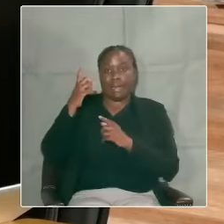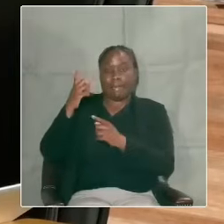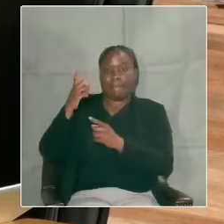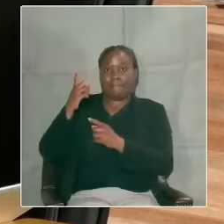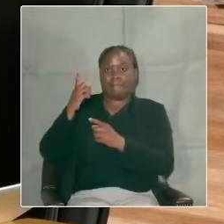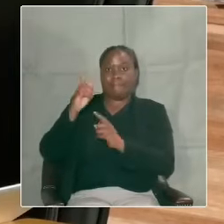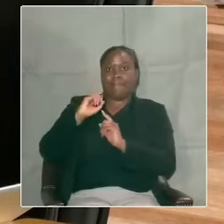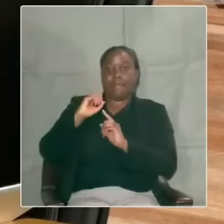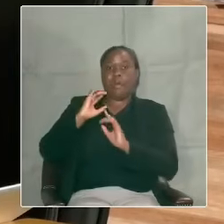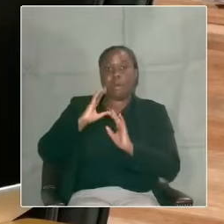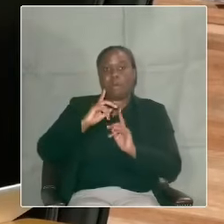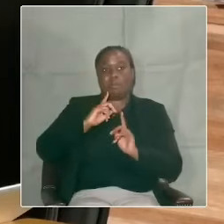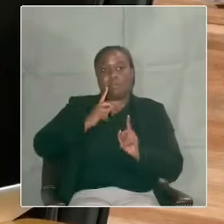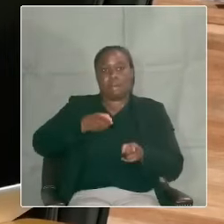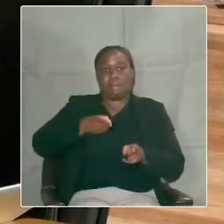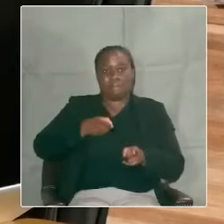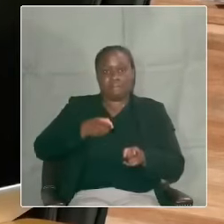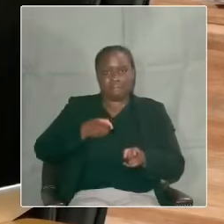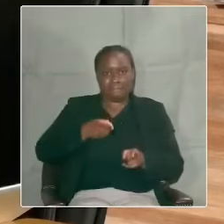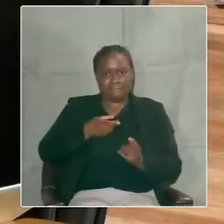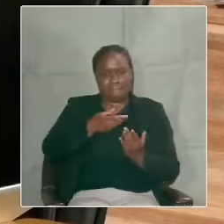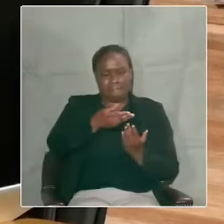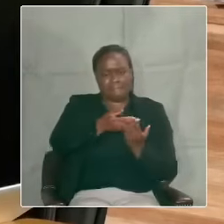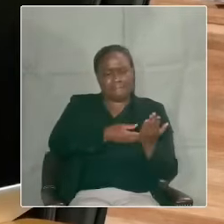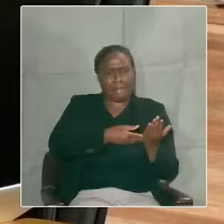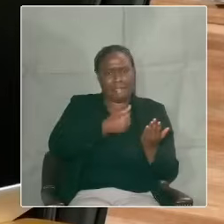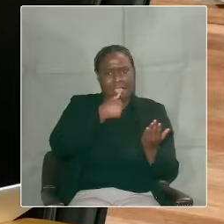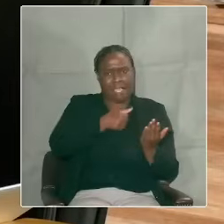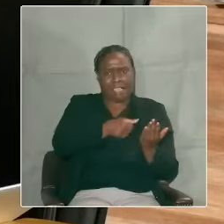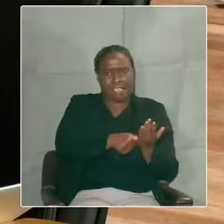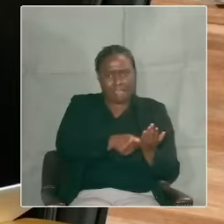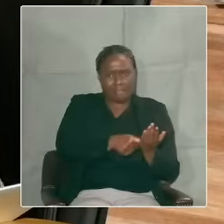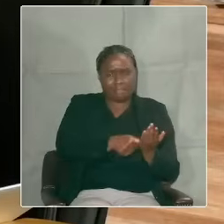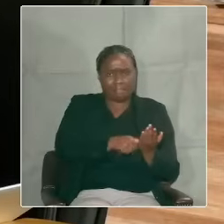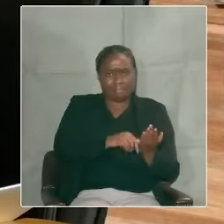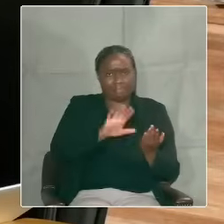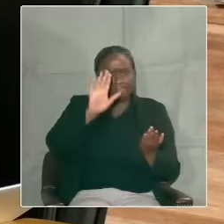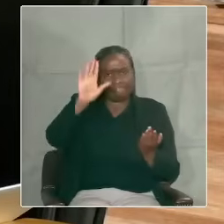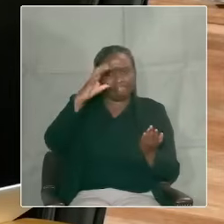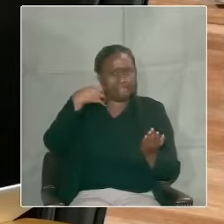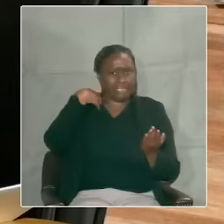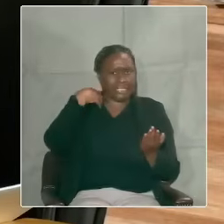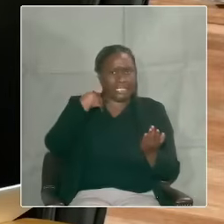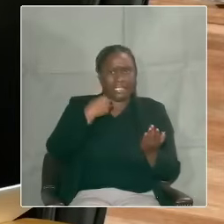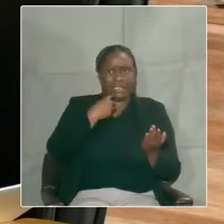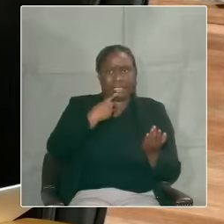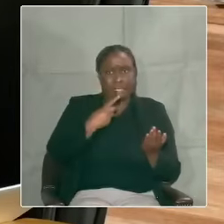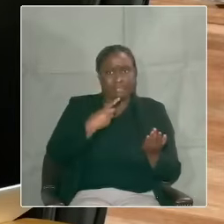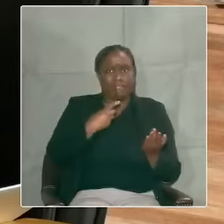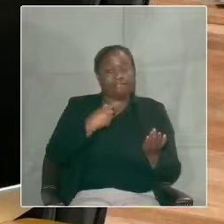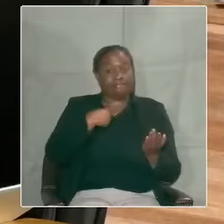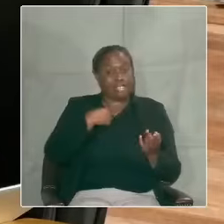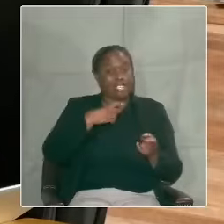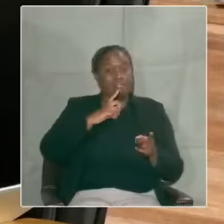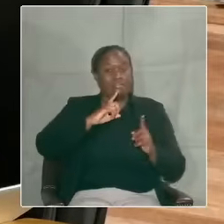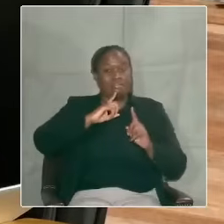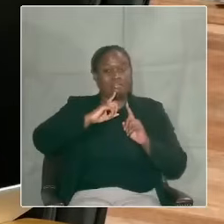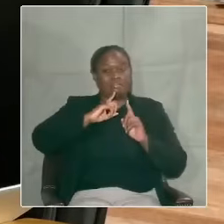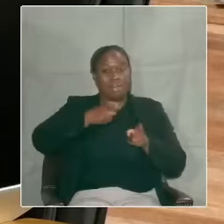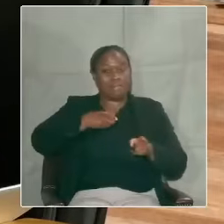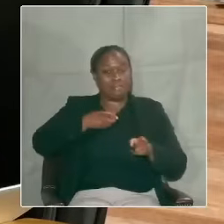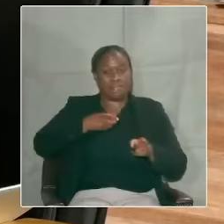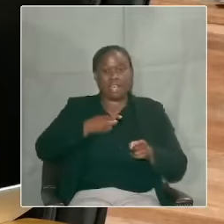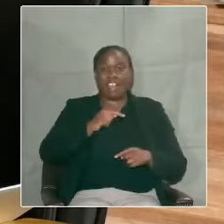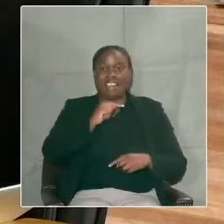giving, what is your view when the minister says, I therefore direct that